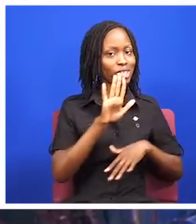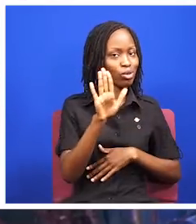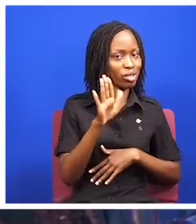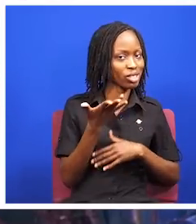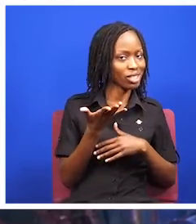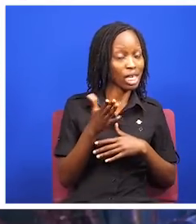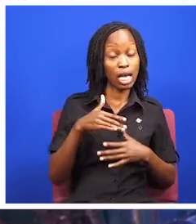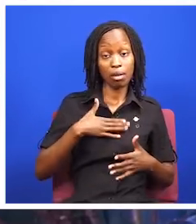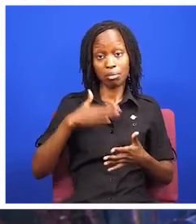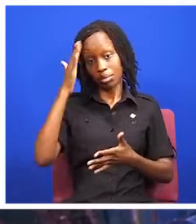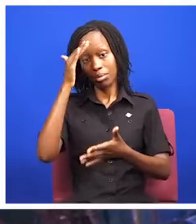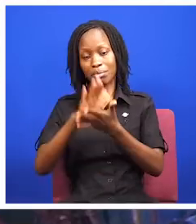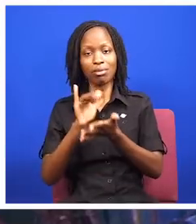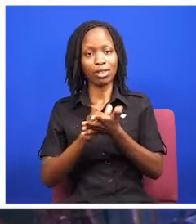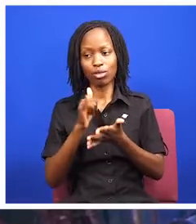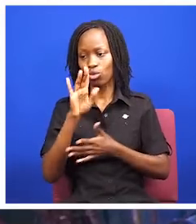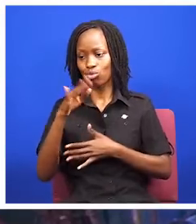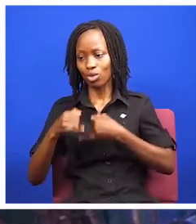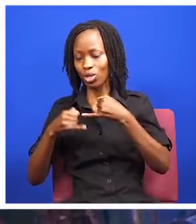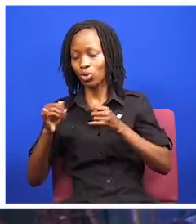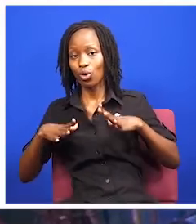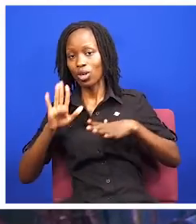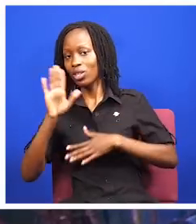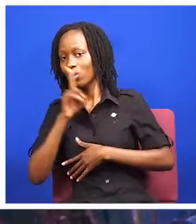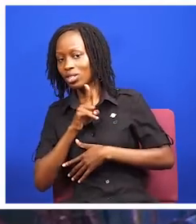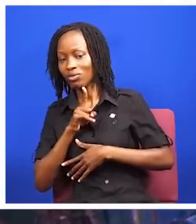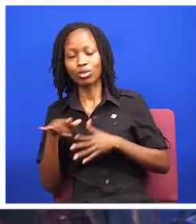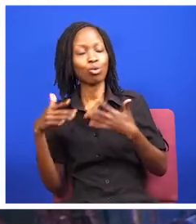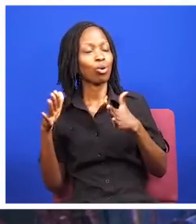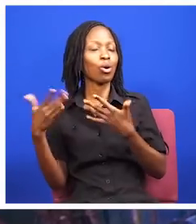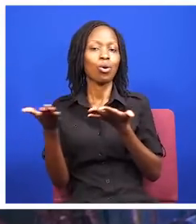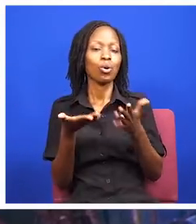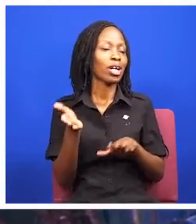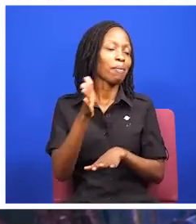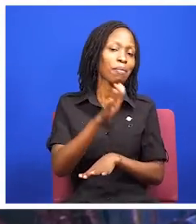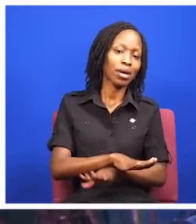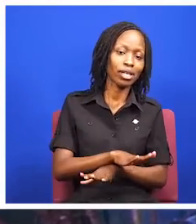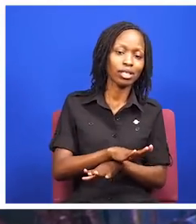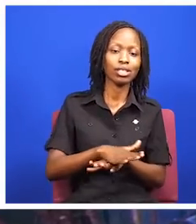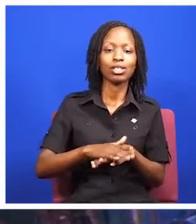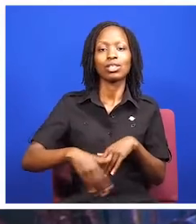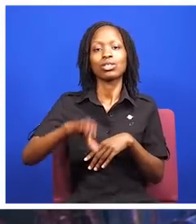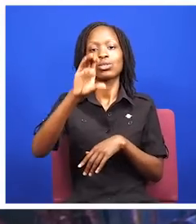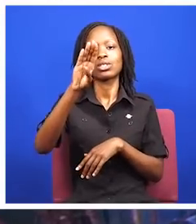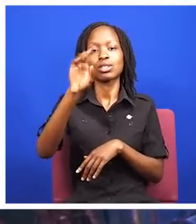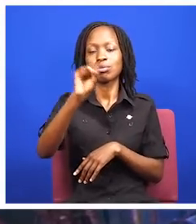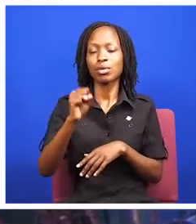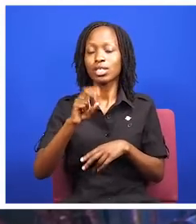holiday? I believe that you enjoyed your holiday. Wow. Welcome back to